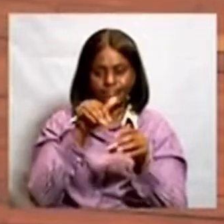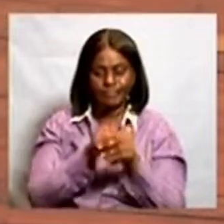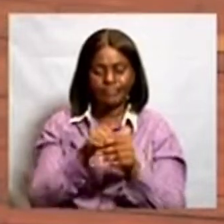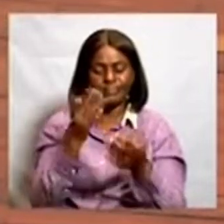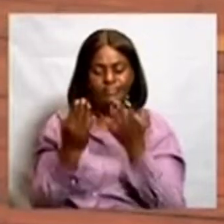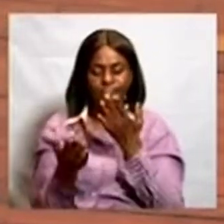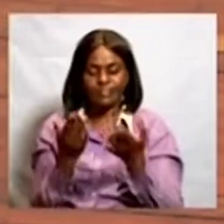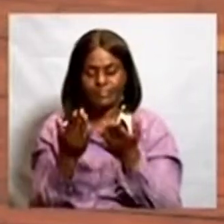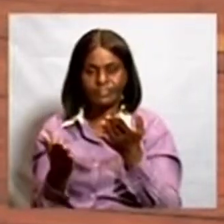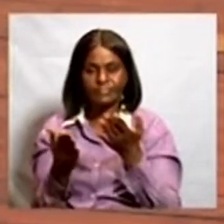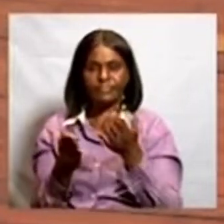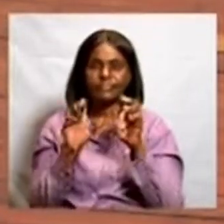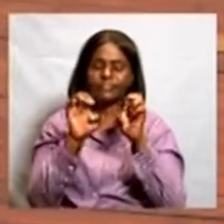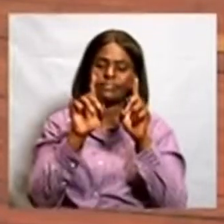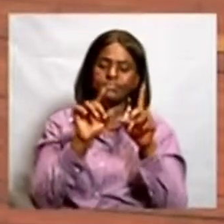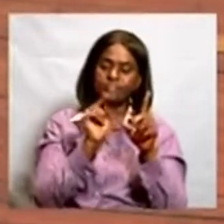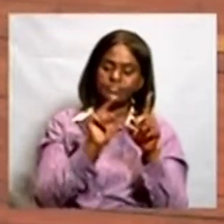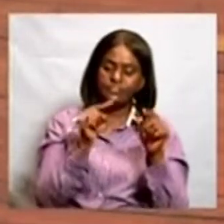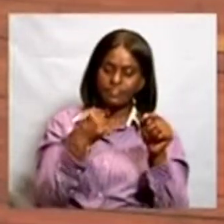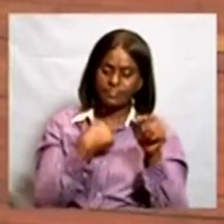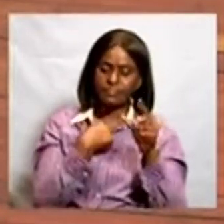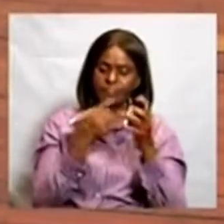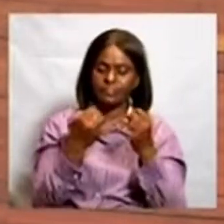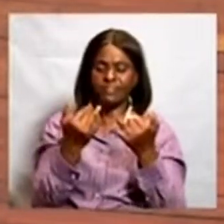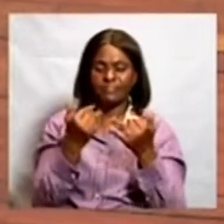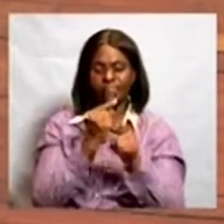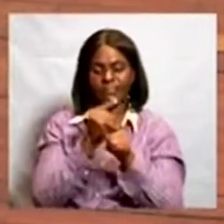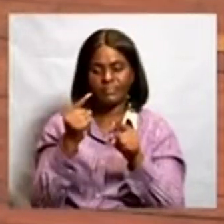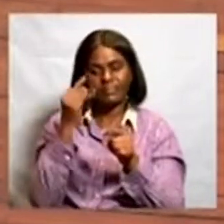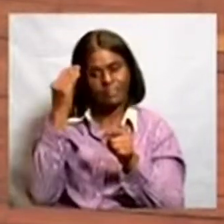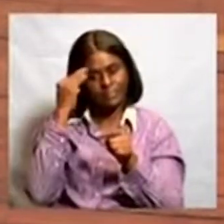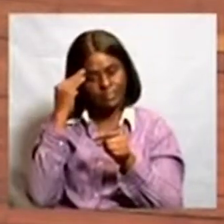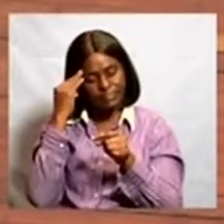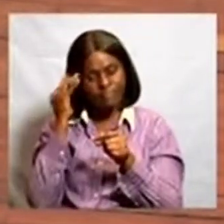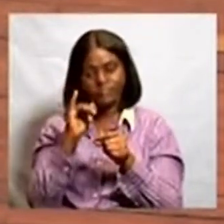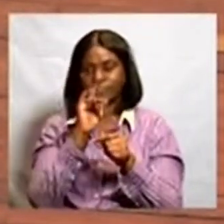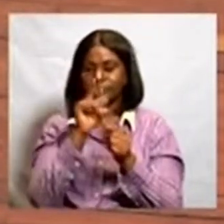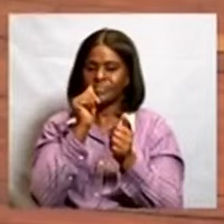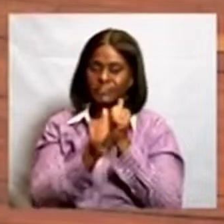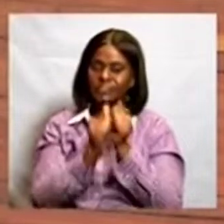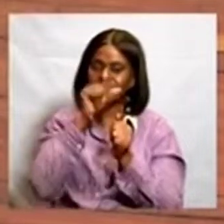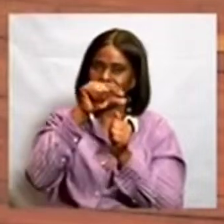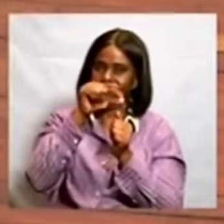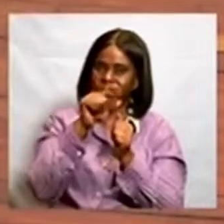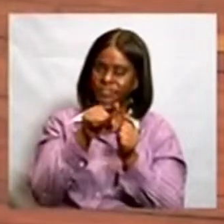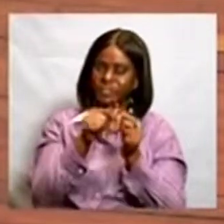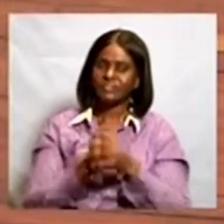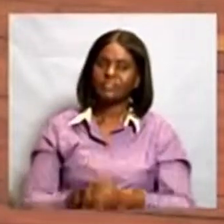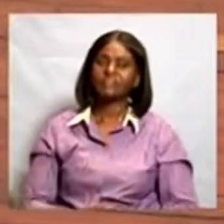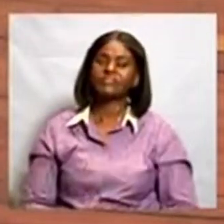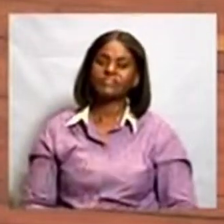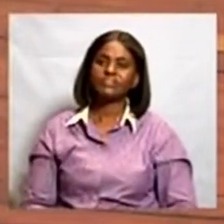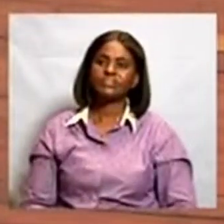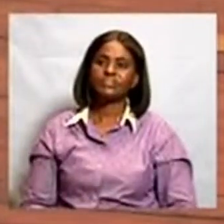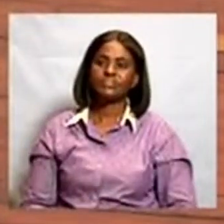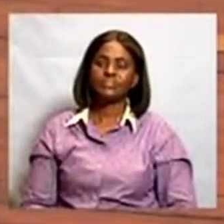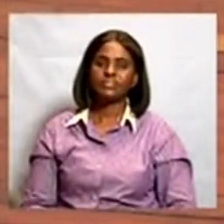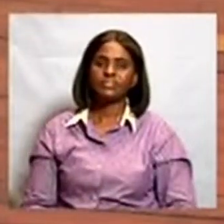into tertiary? I wanted to understand on this one. Which qualification is this that you want to